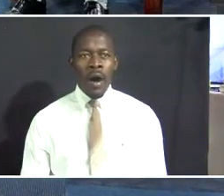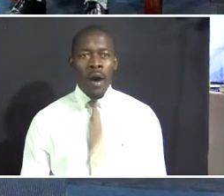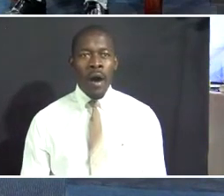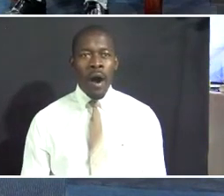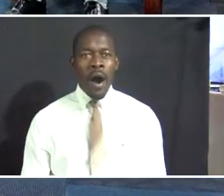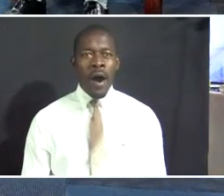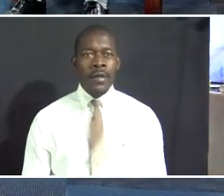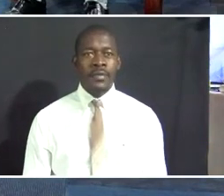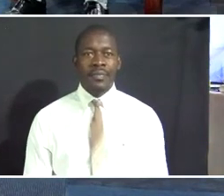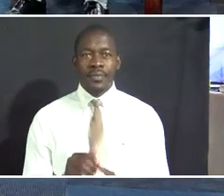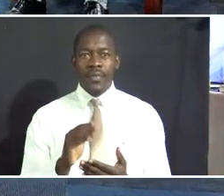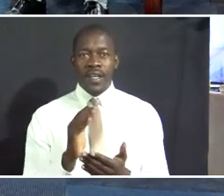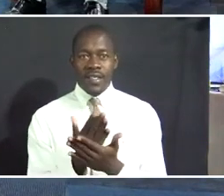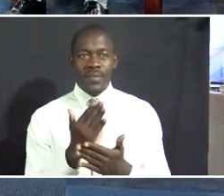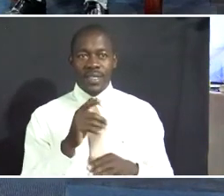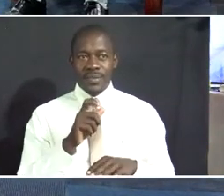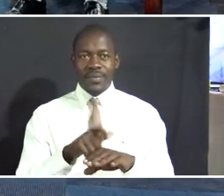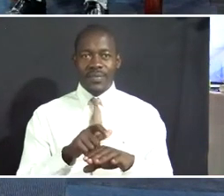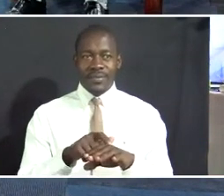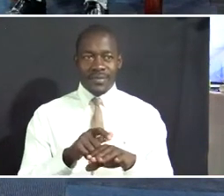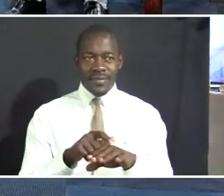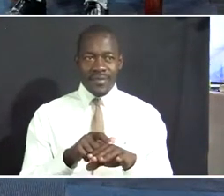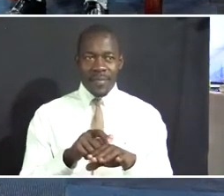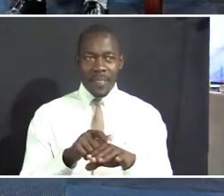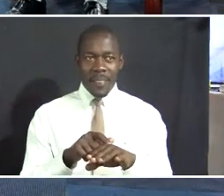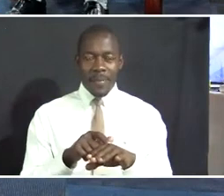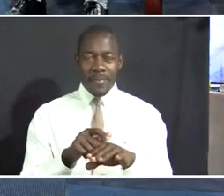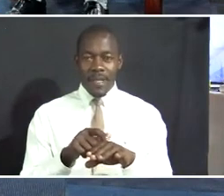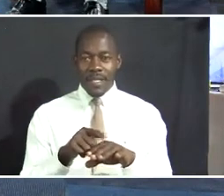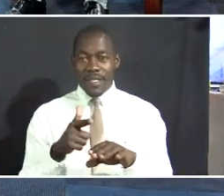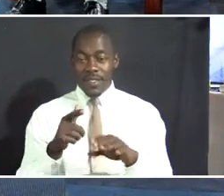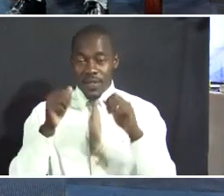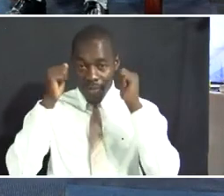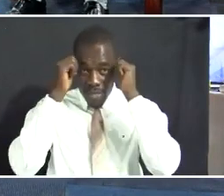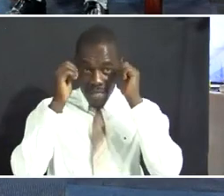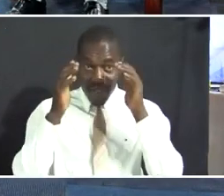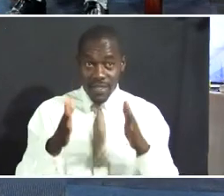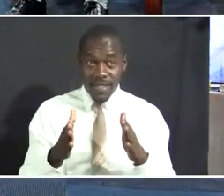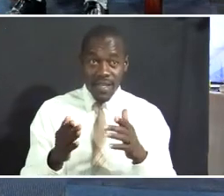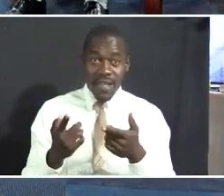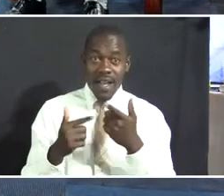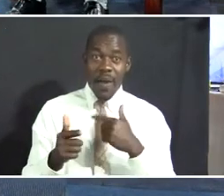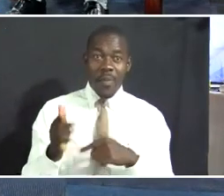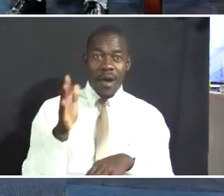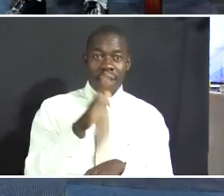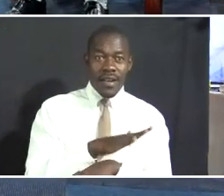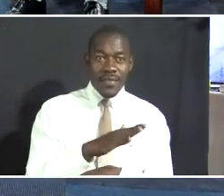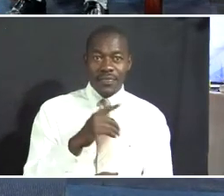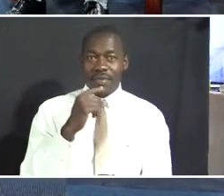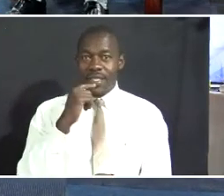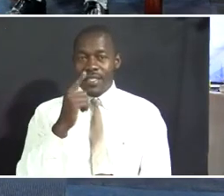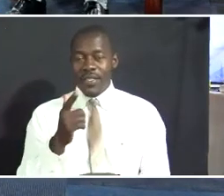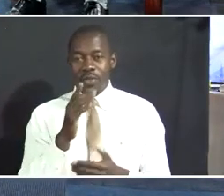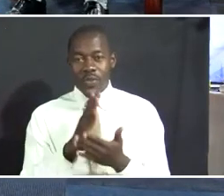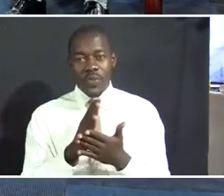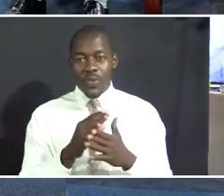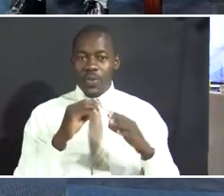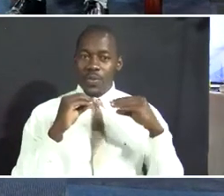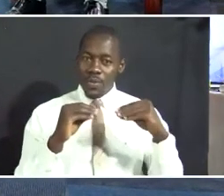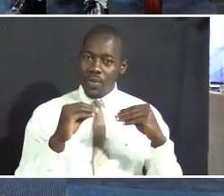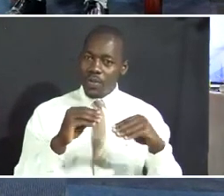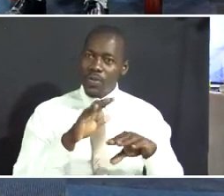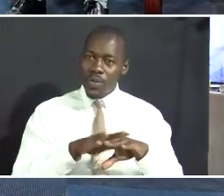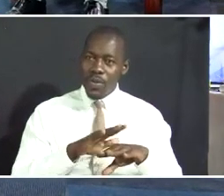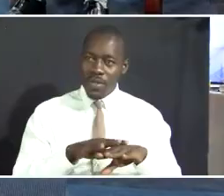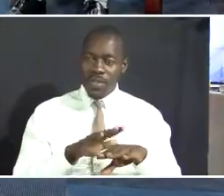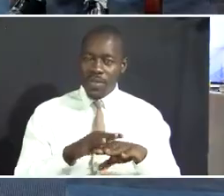And sometimes some of those students come back and say, you know, really what you said is very, very important.